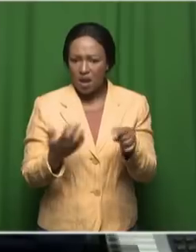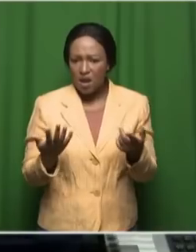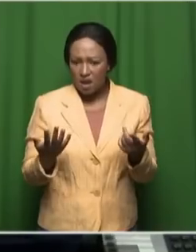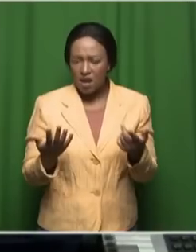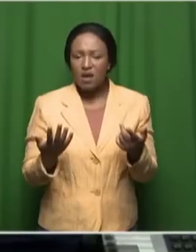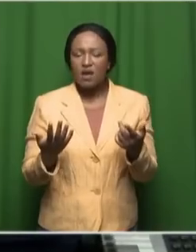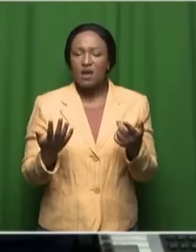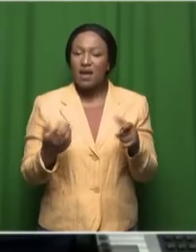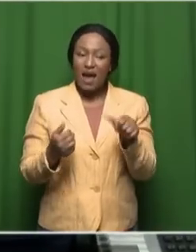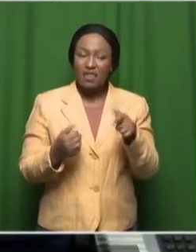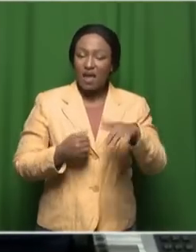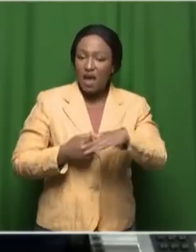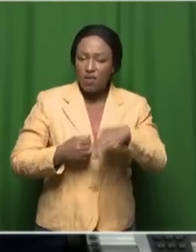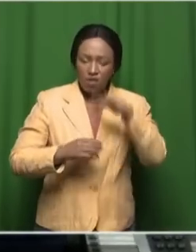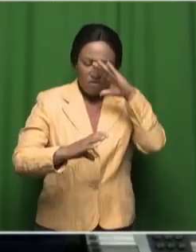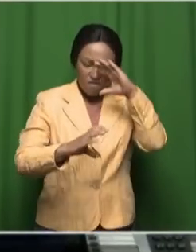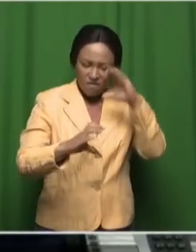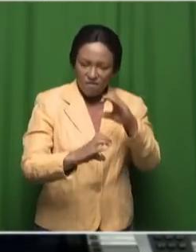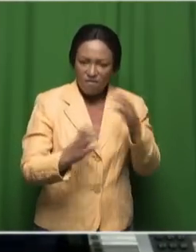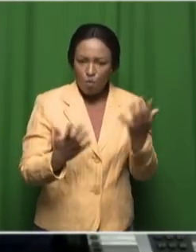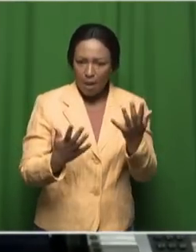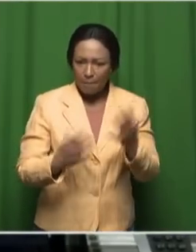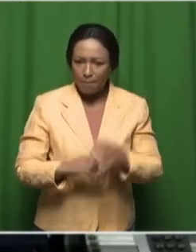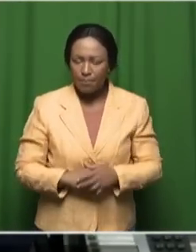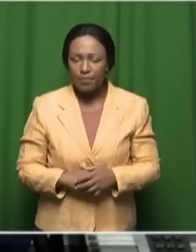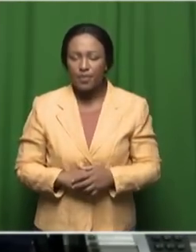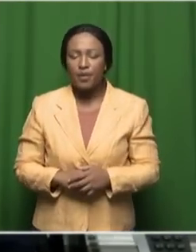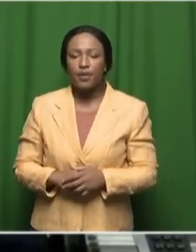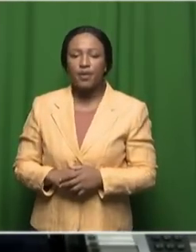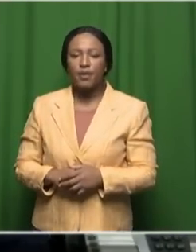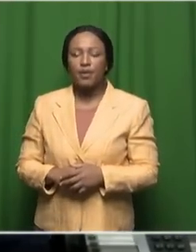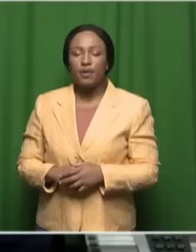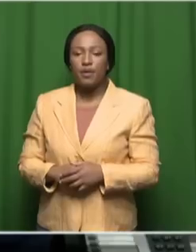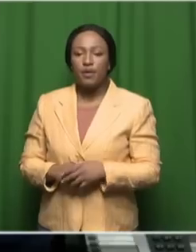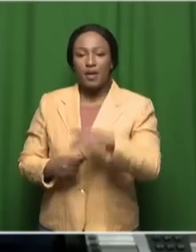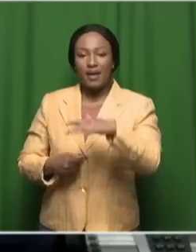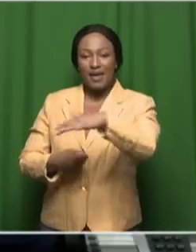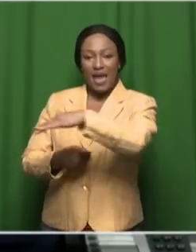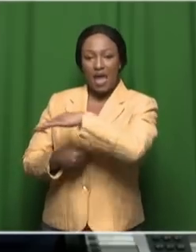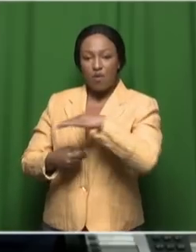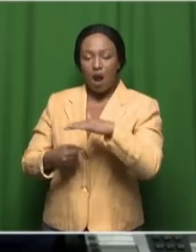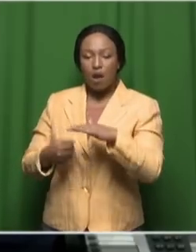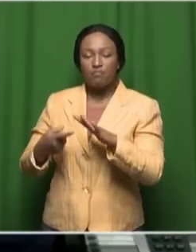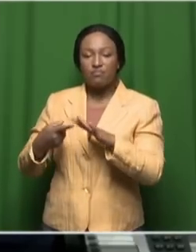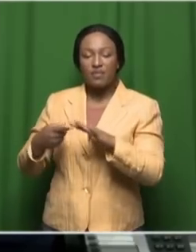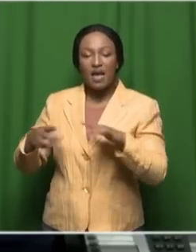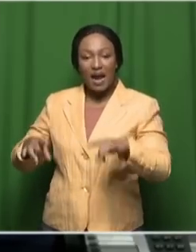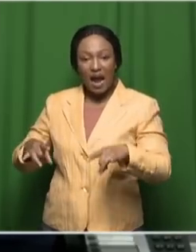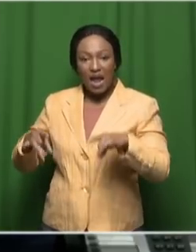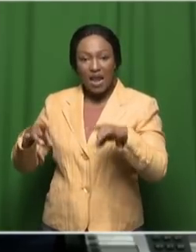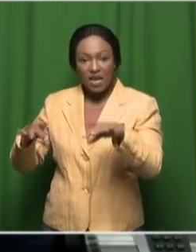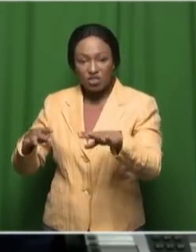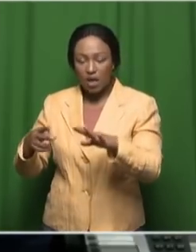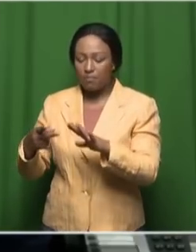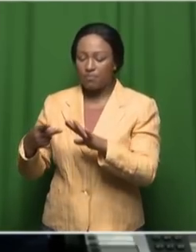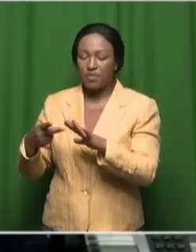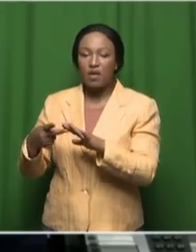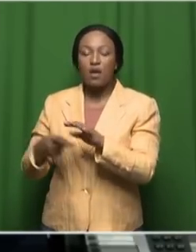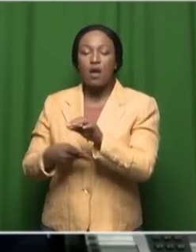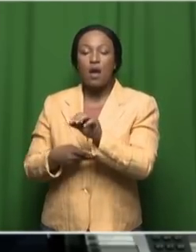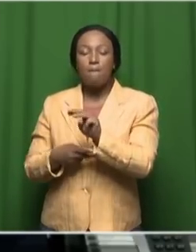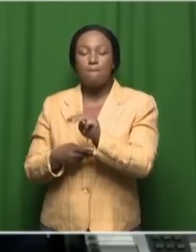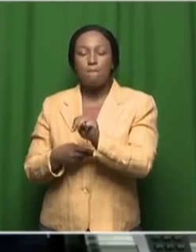etc. Which areas are you focusing on today? Our most affected area was around the Khayelitsha area, Mfuleni as well, and